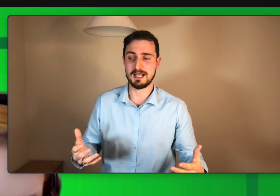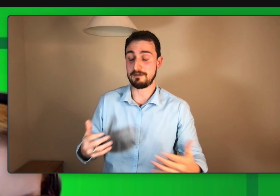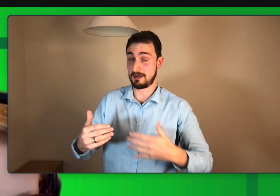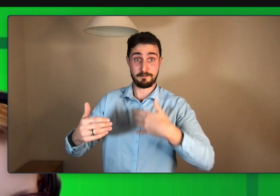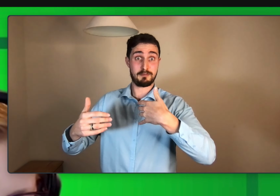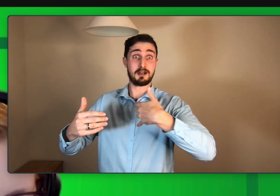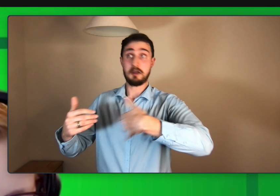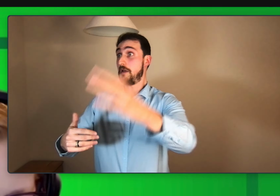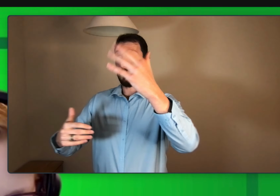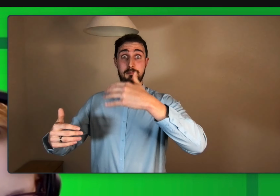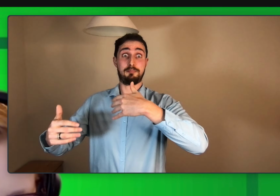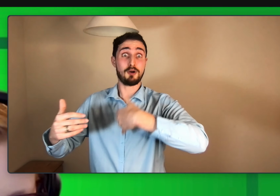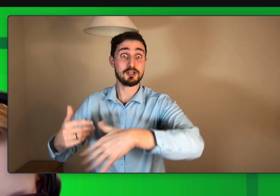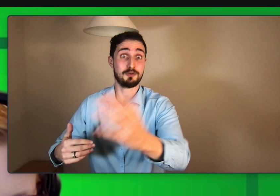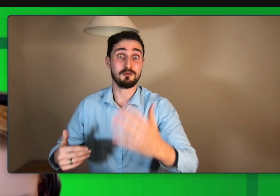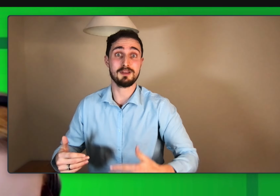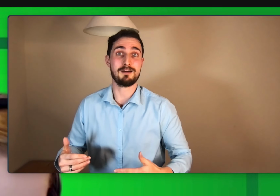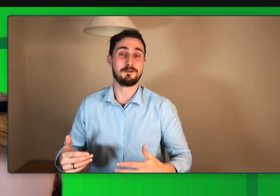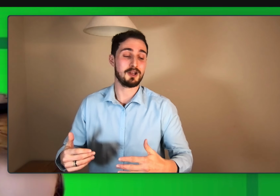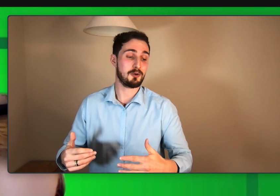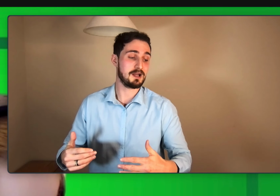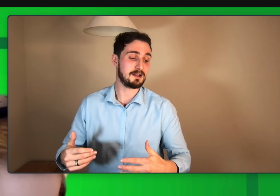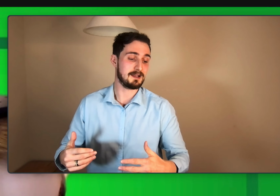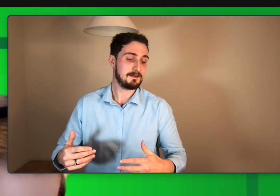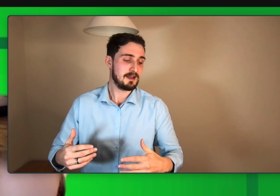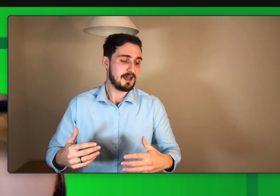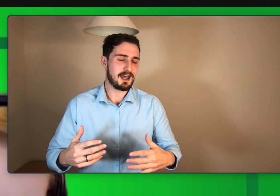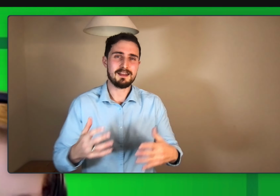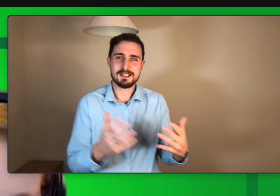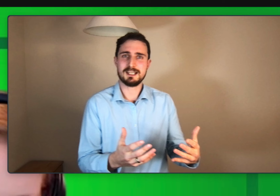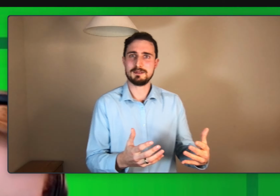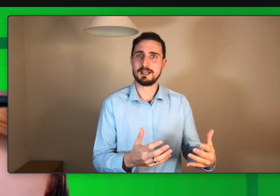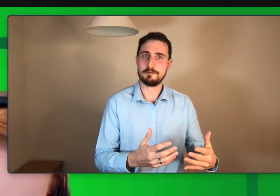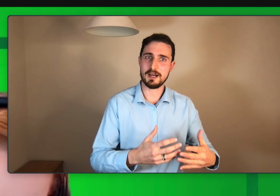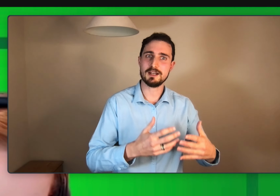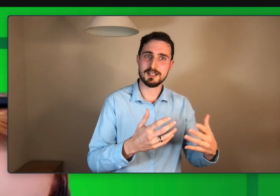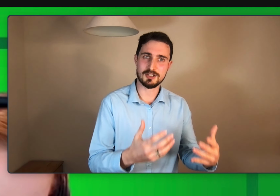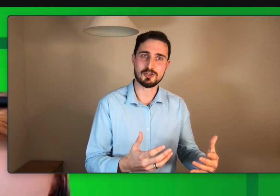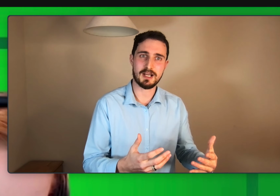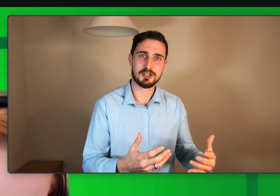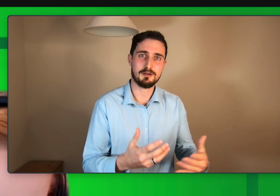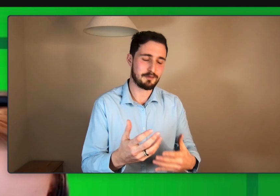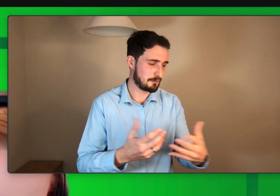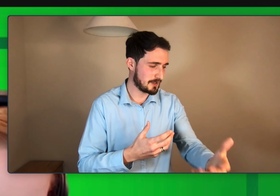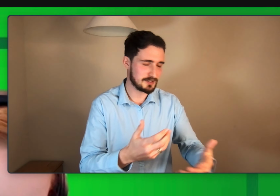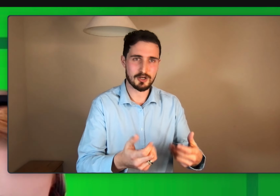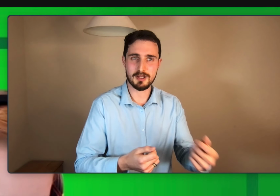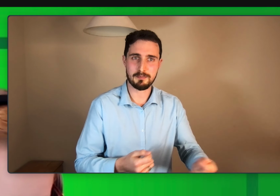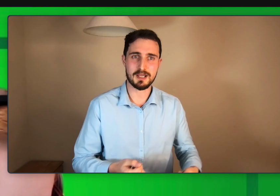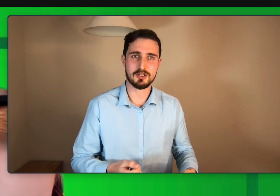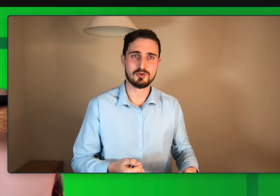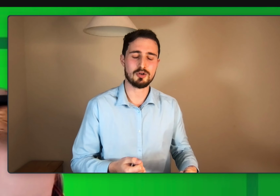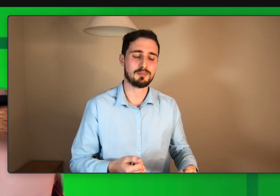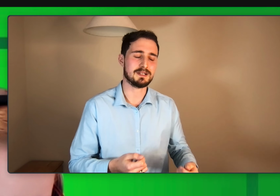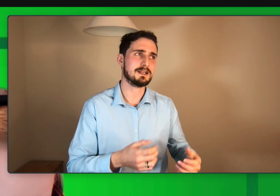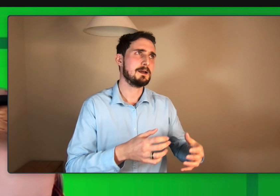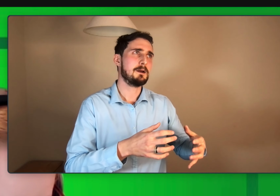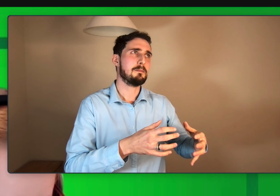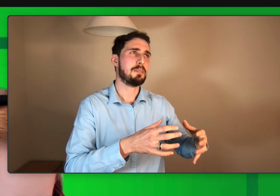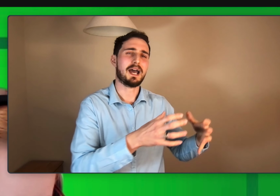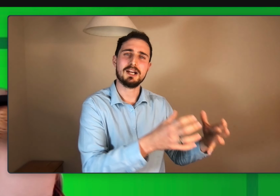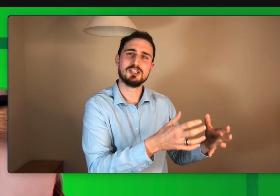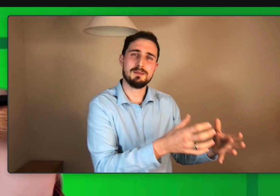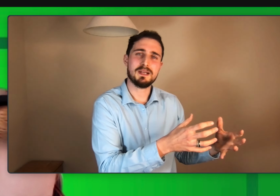the friend has been having. I feel we kind of brushed through that very quickly. And this seems like a very nice distraction for the friend going and picking strawberries.